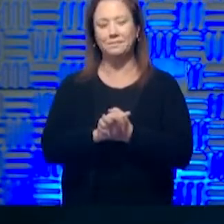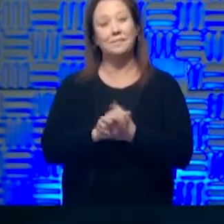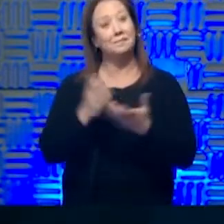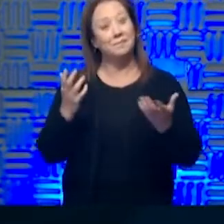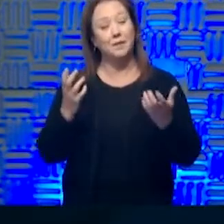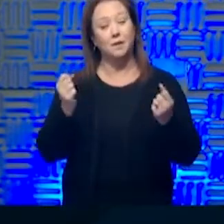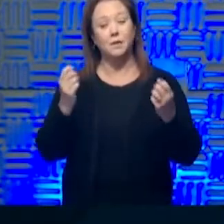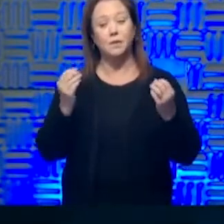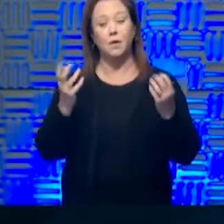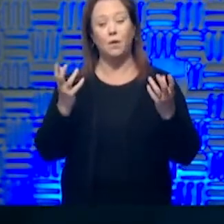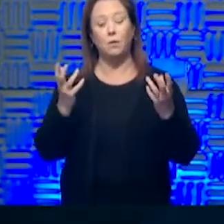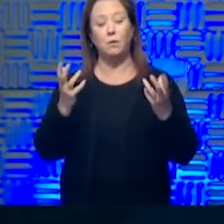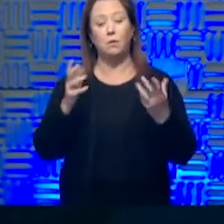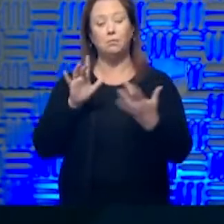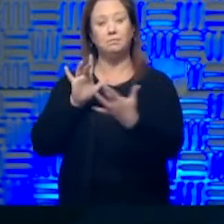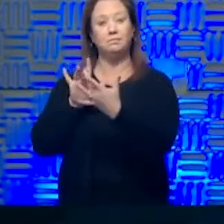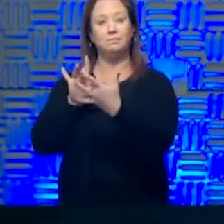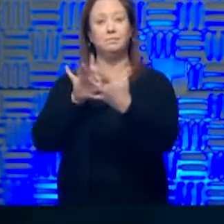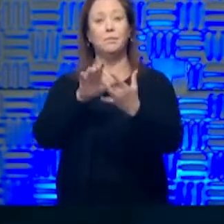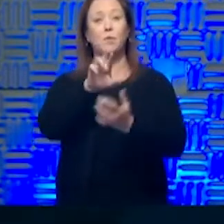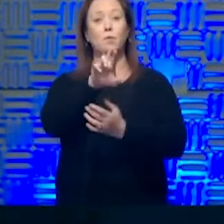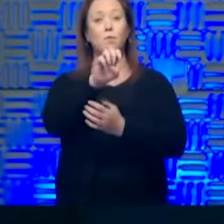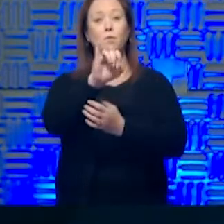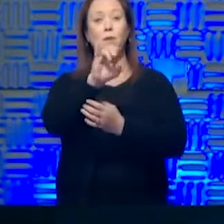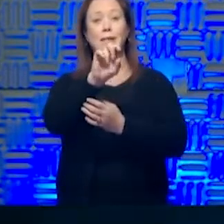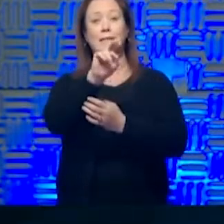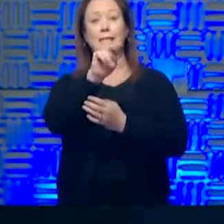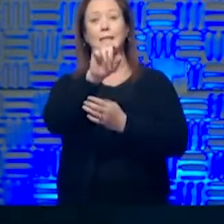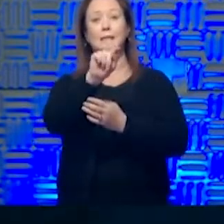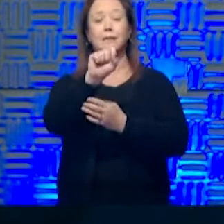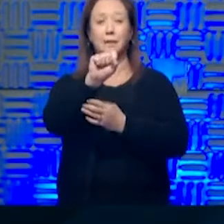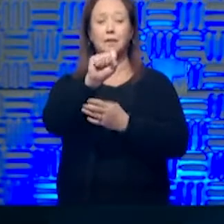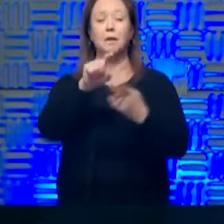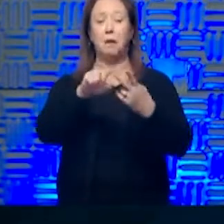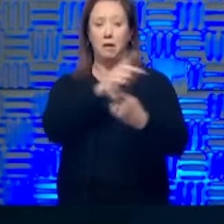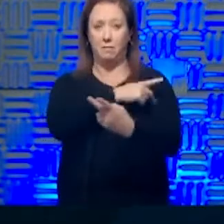So I touch base with our residents and have patients